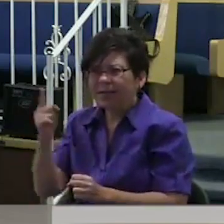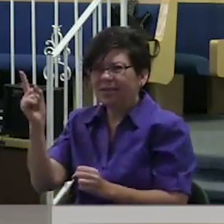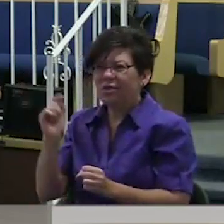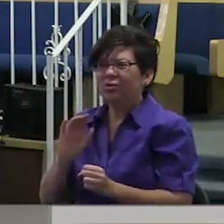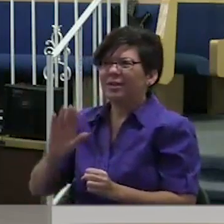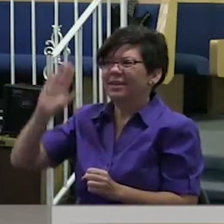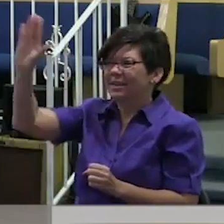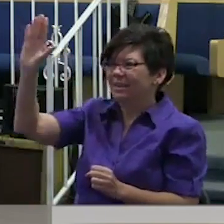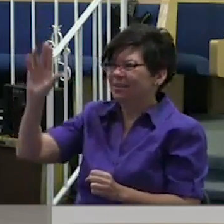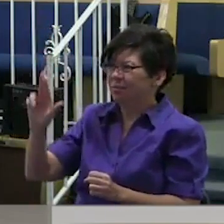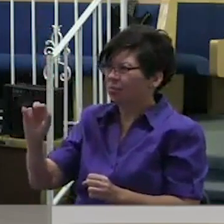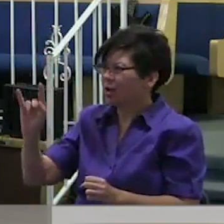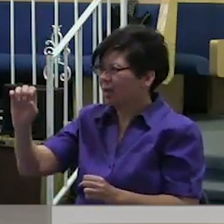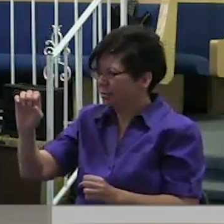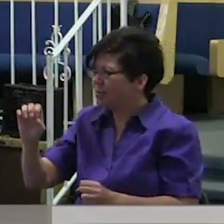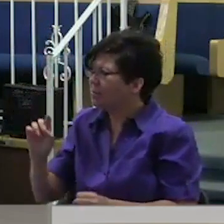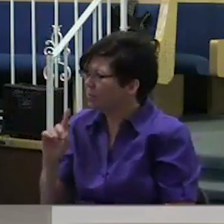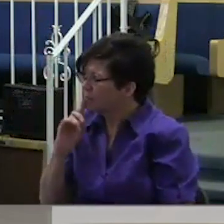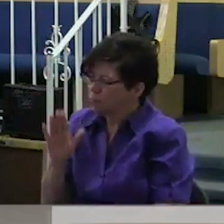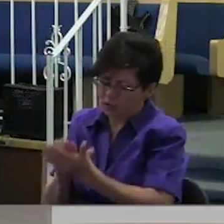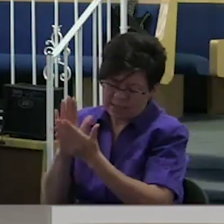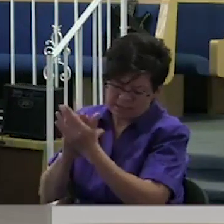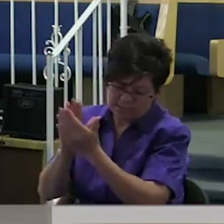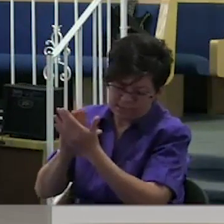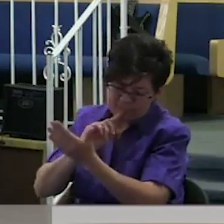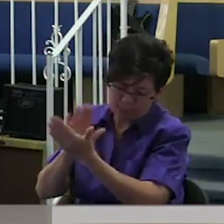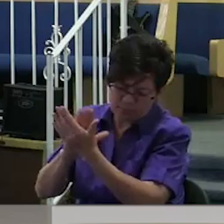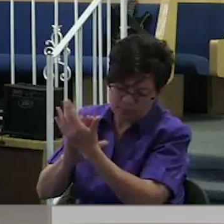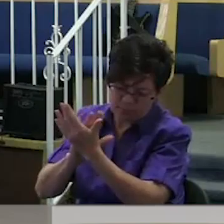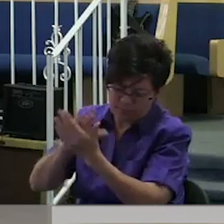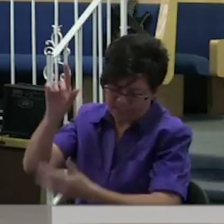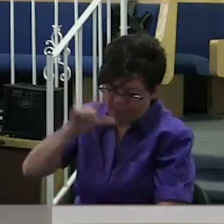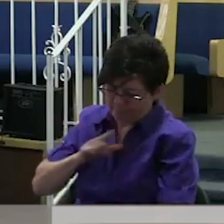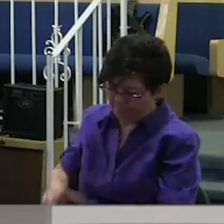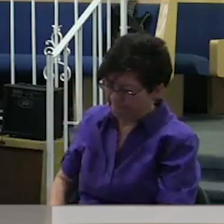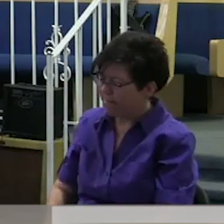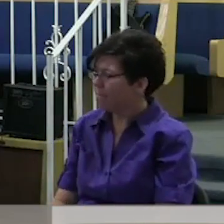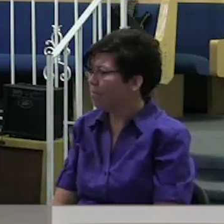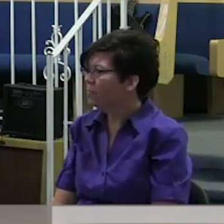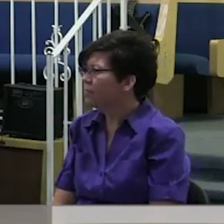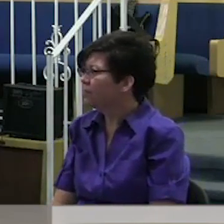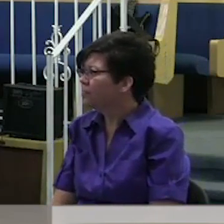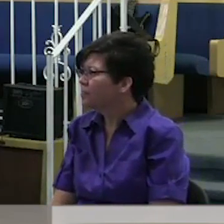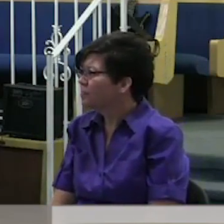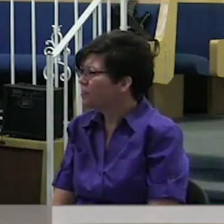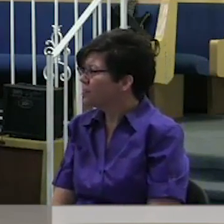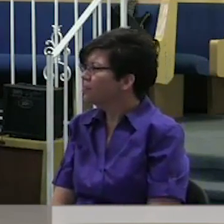his bride. Put your hands together for the Lord and give God some praise.